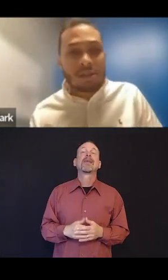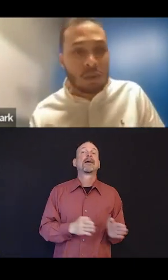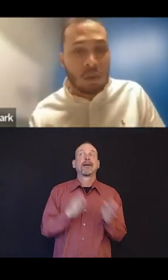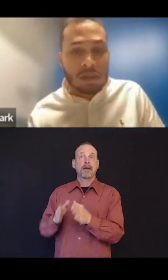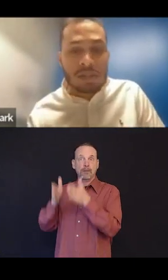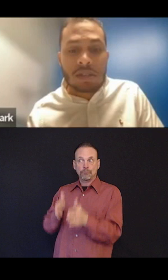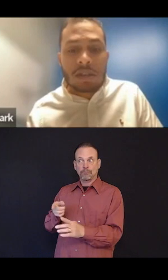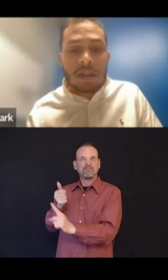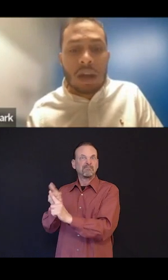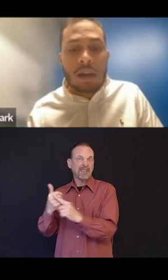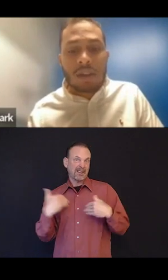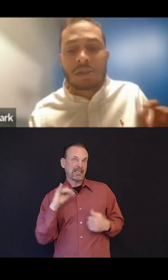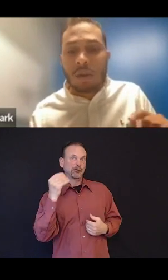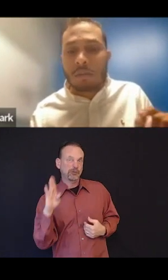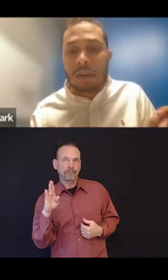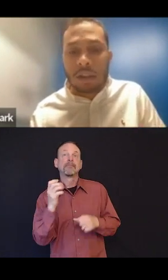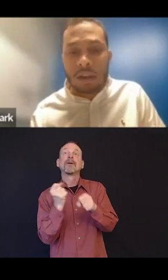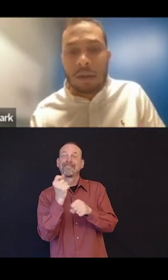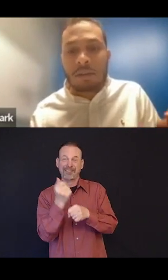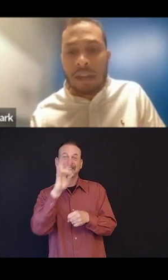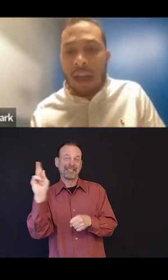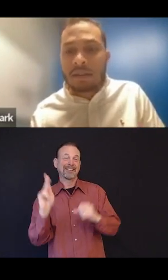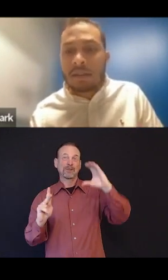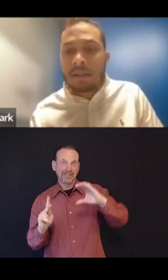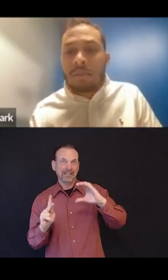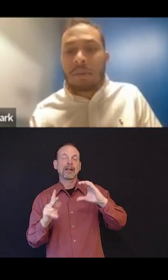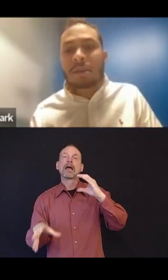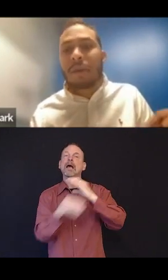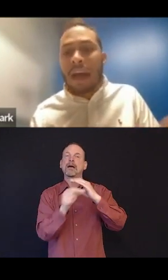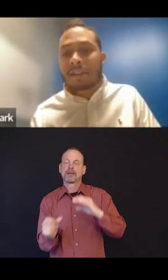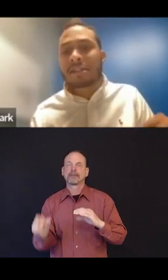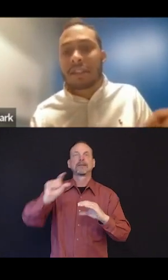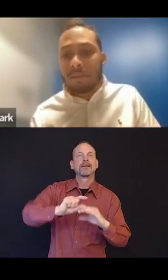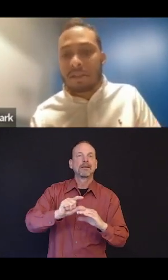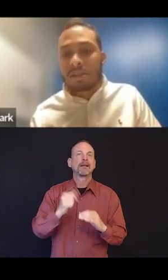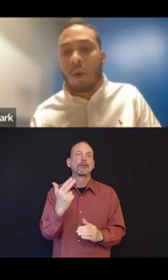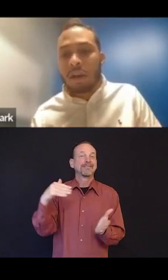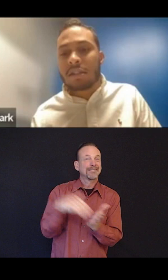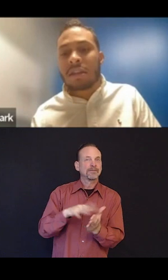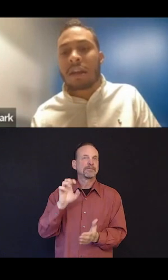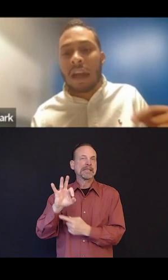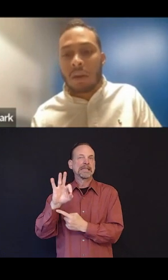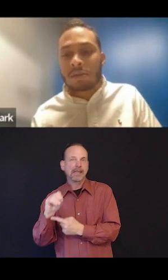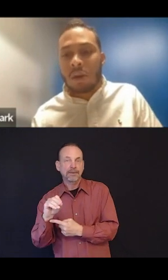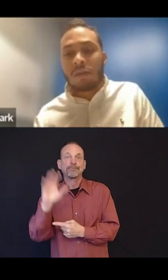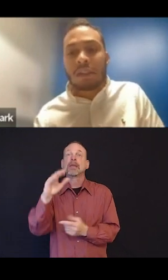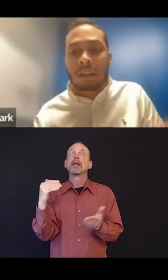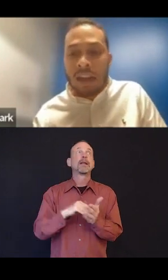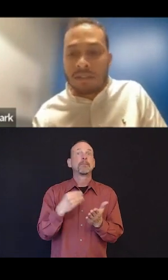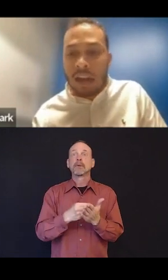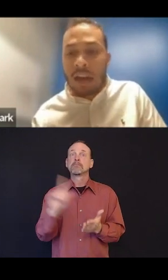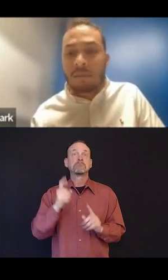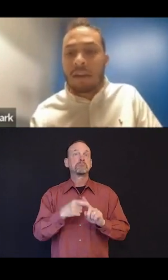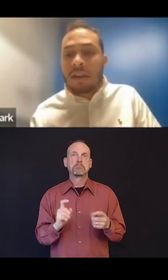from any source. So I just want to be clear about that. But the balance limits on the account over